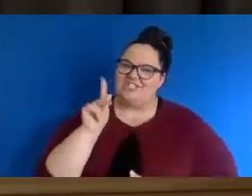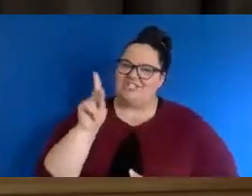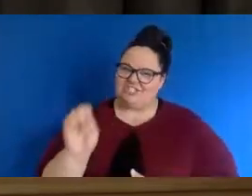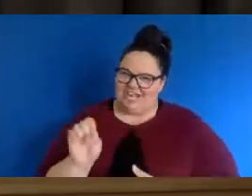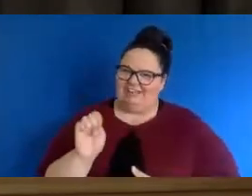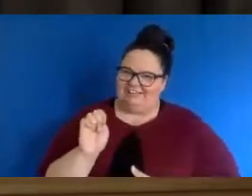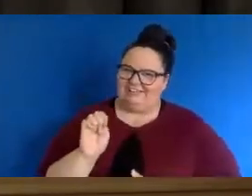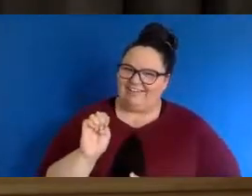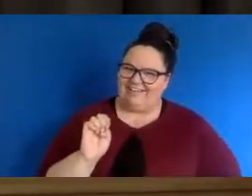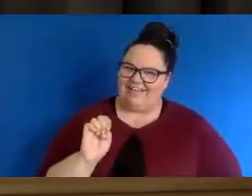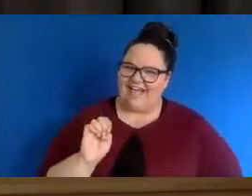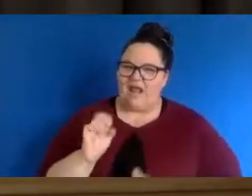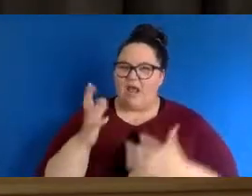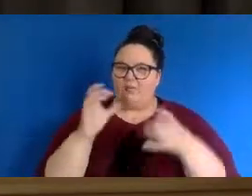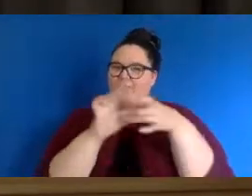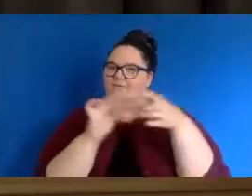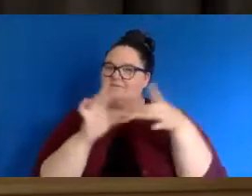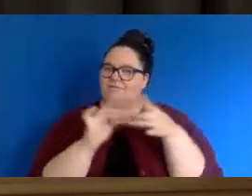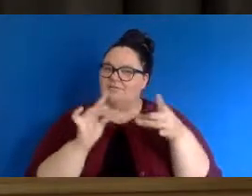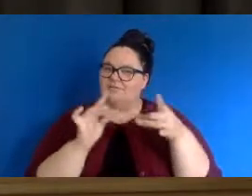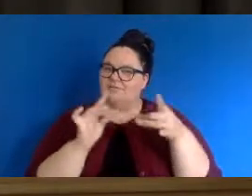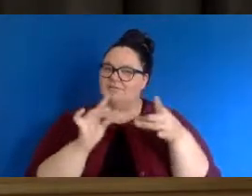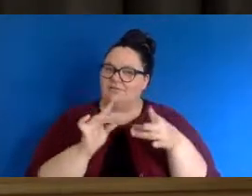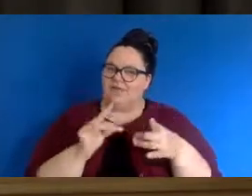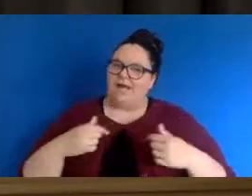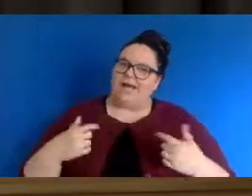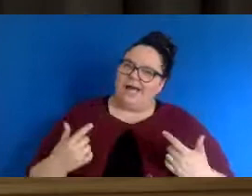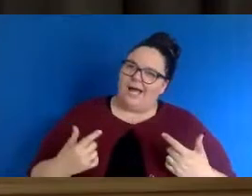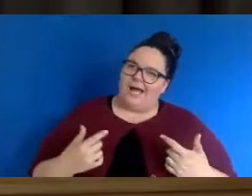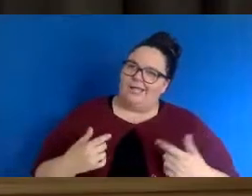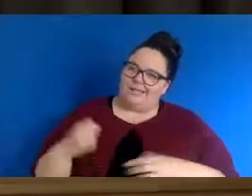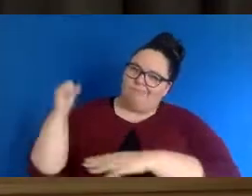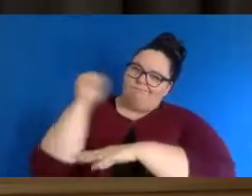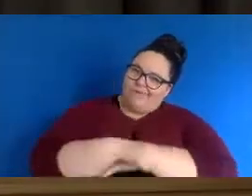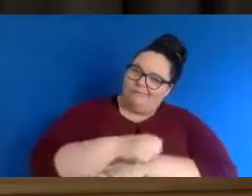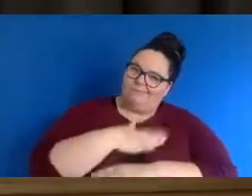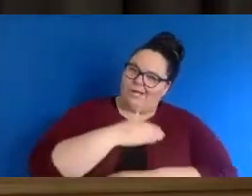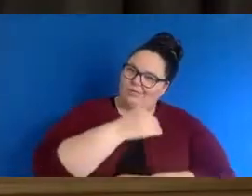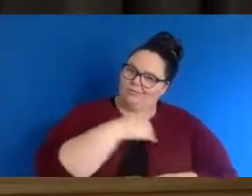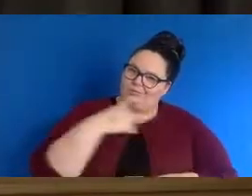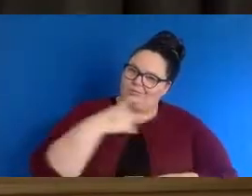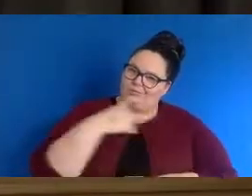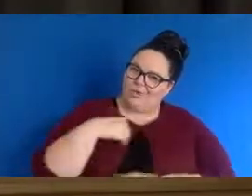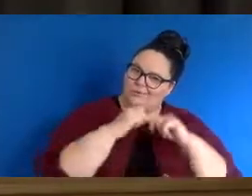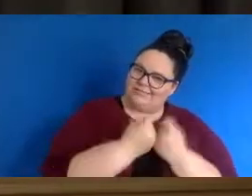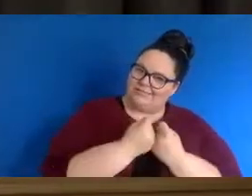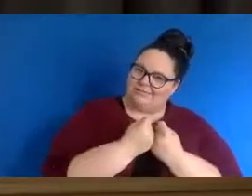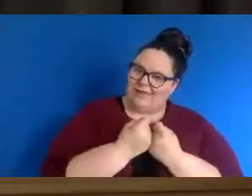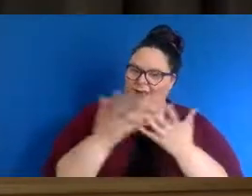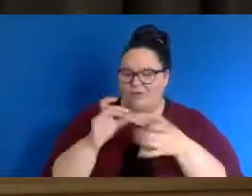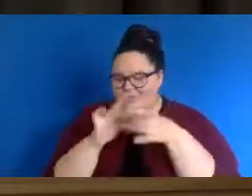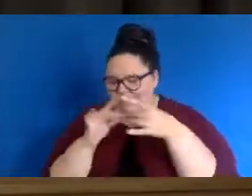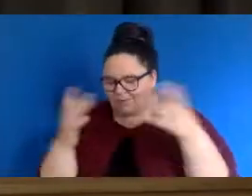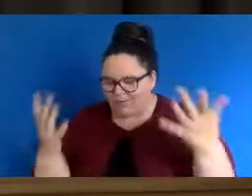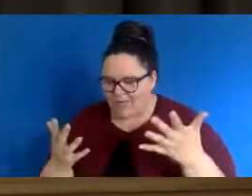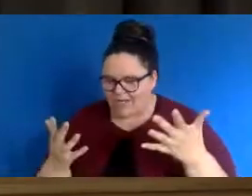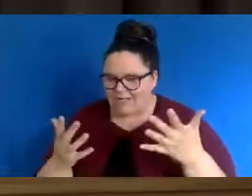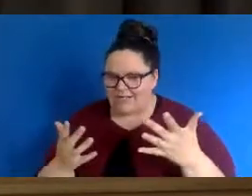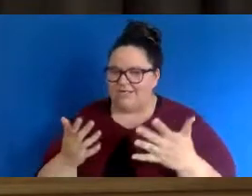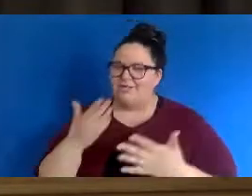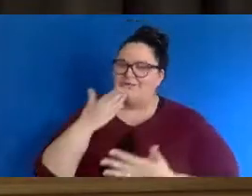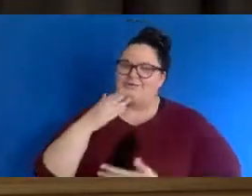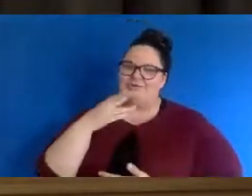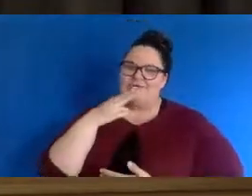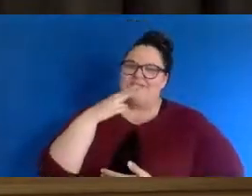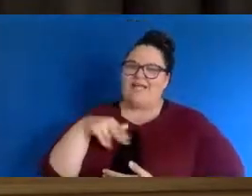message. And I just want to say that even though they beat my Toronto Maple Leafs, I'd like to be able to say that the very best